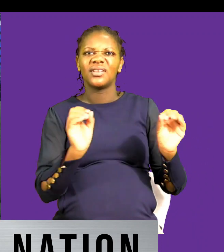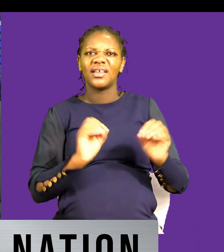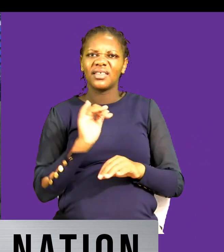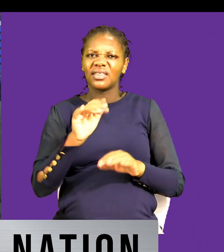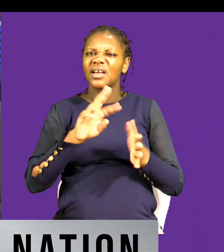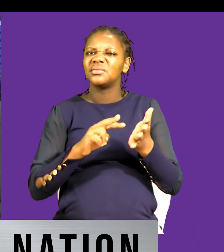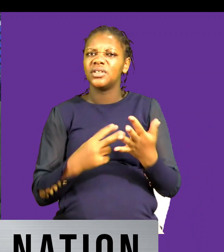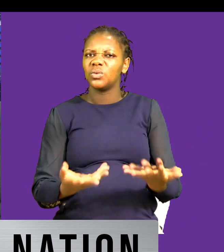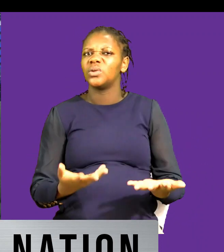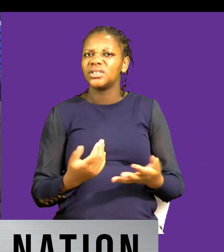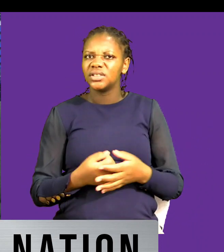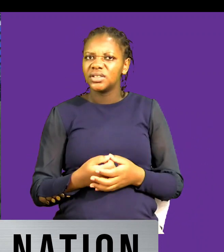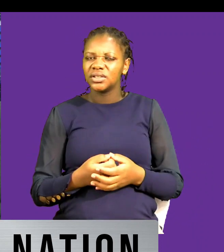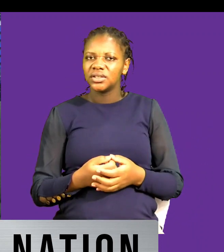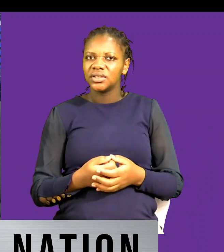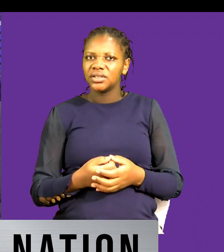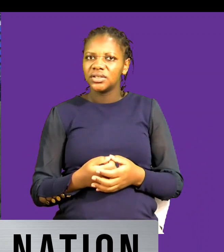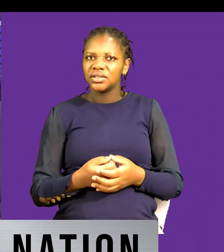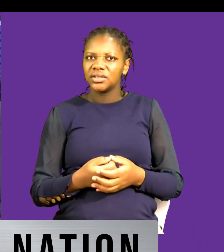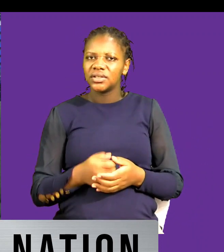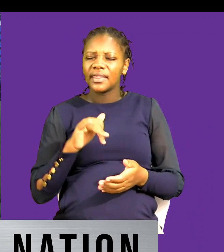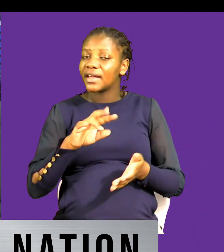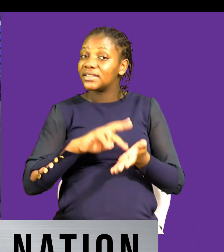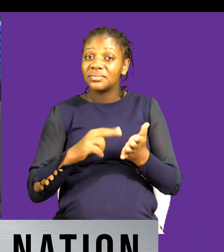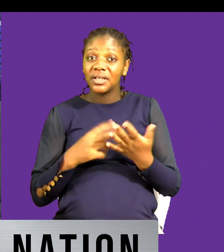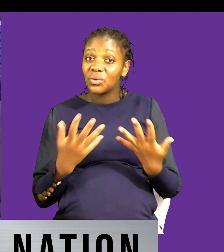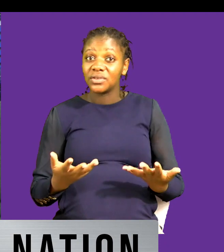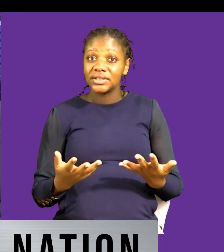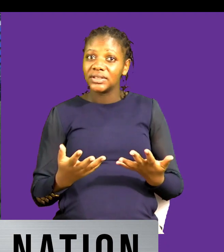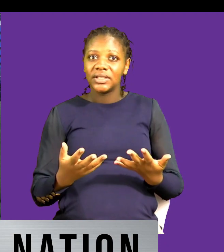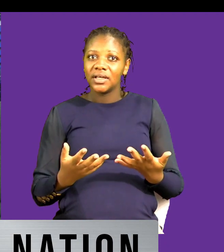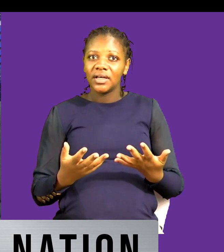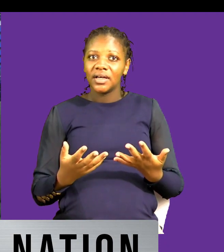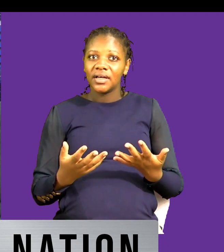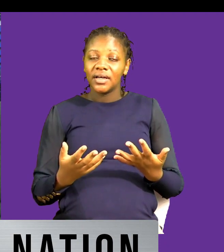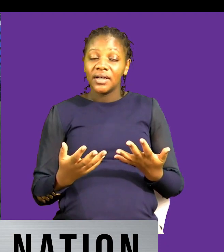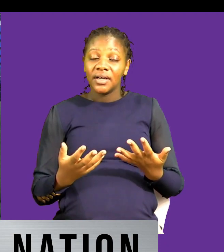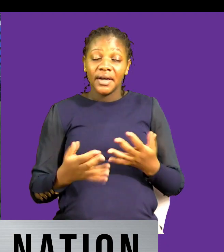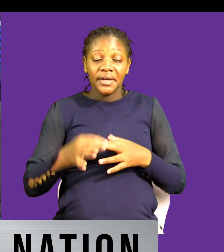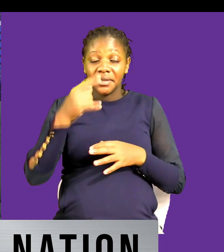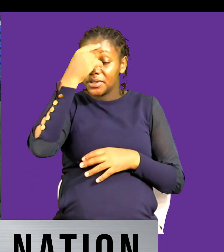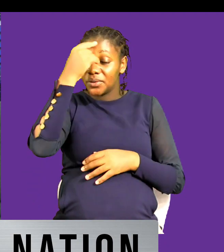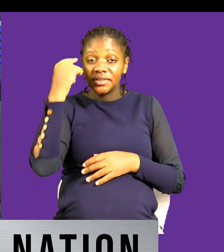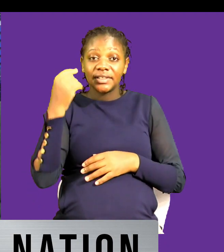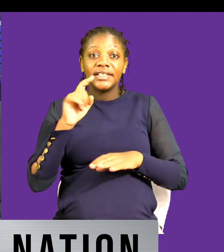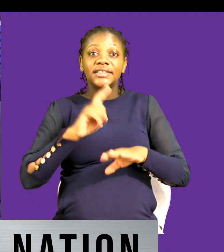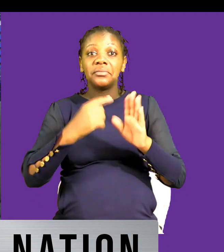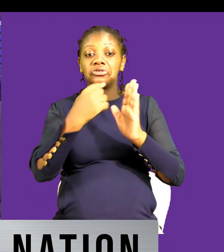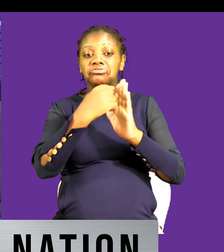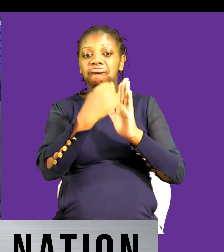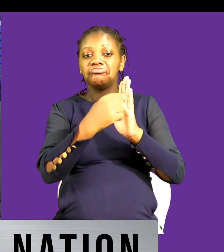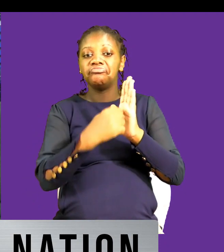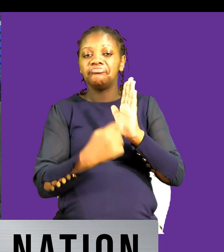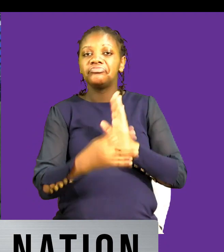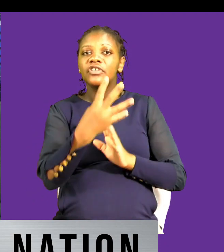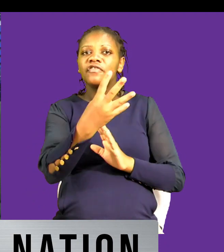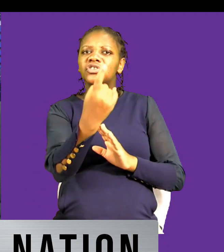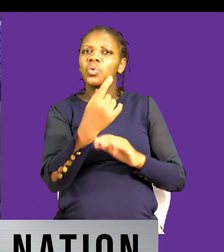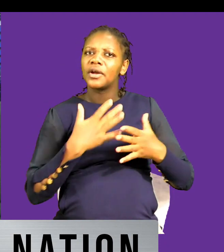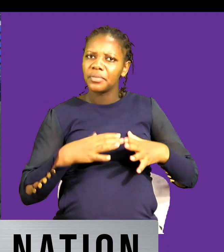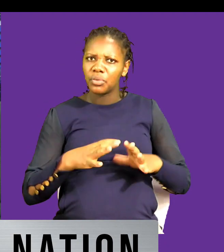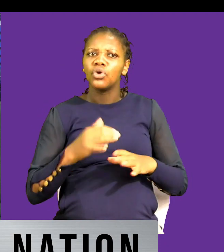kind of prosecution are you doing? How did it change? Because when you listed 41 people, there was a reason you